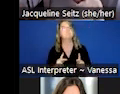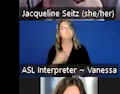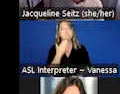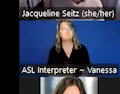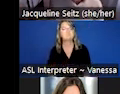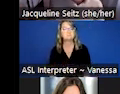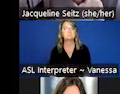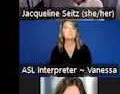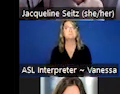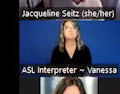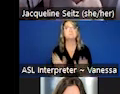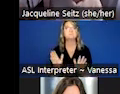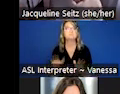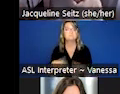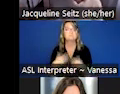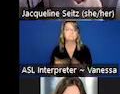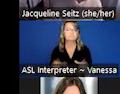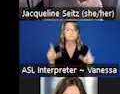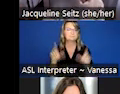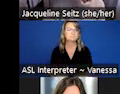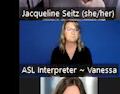So next slide.